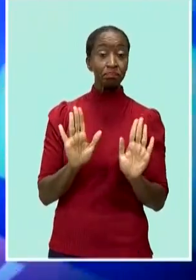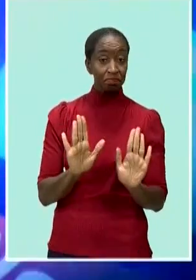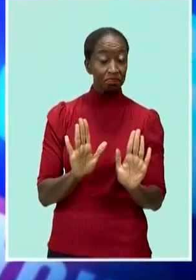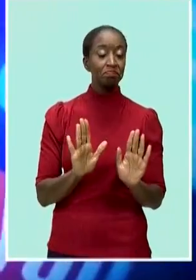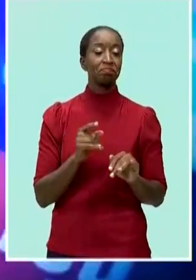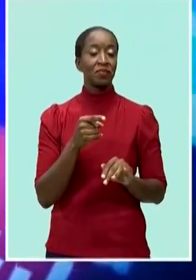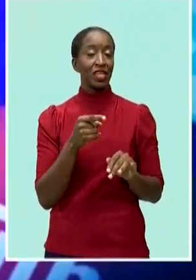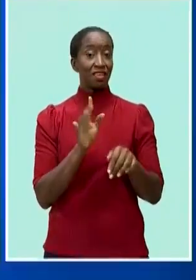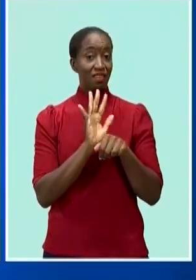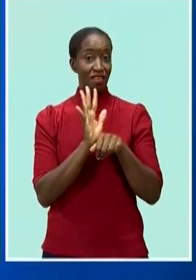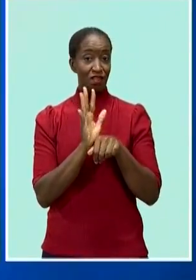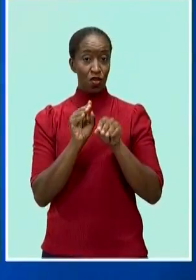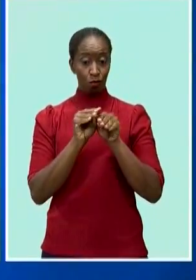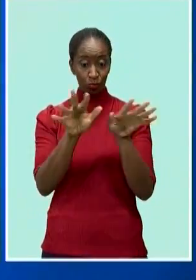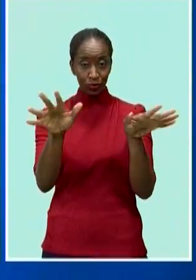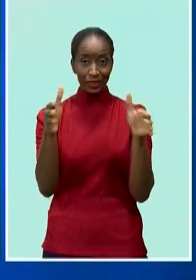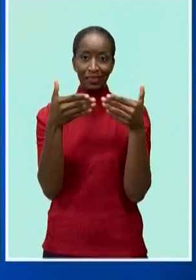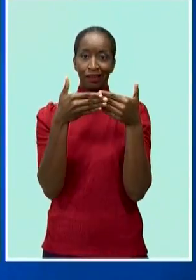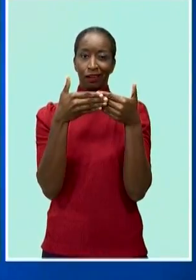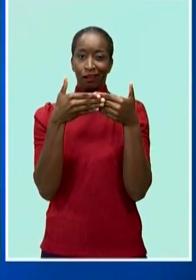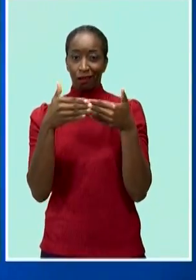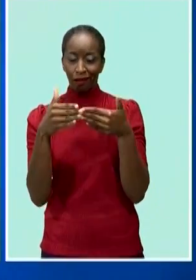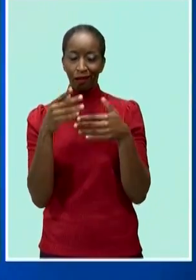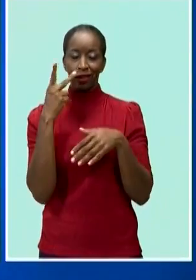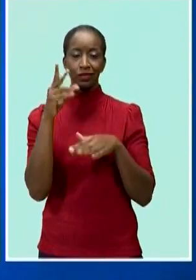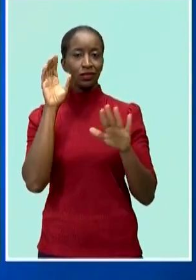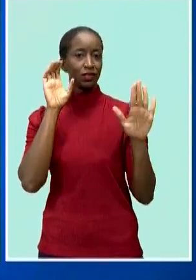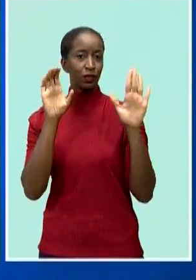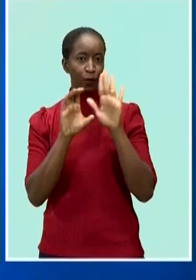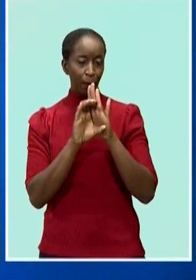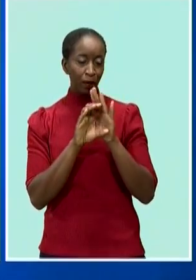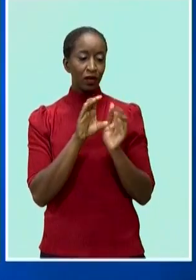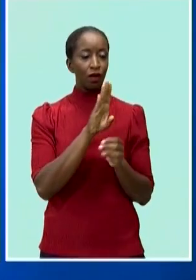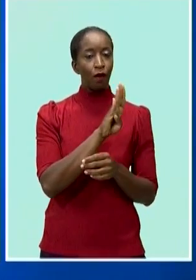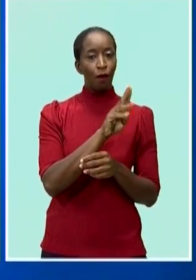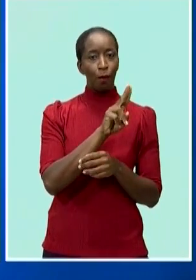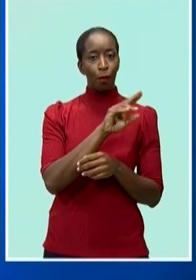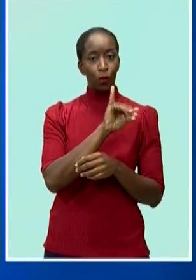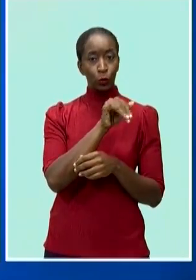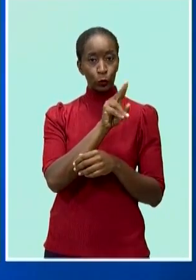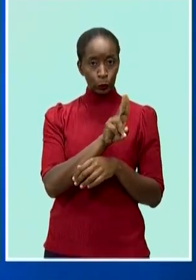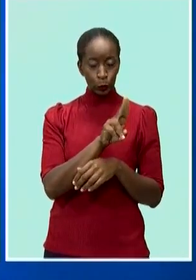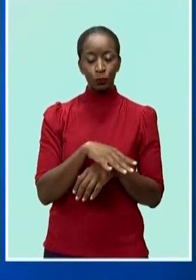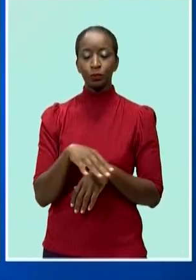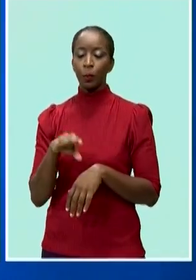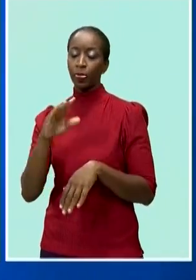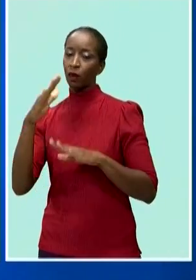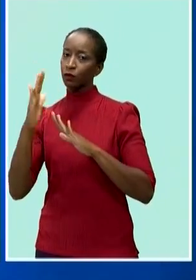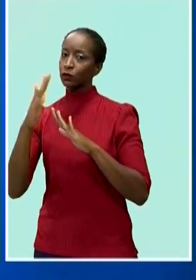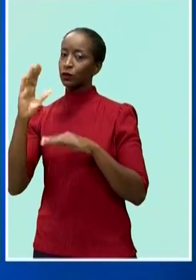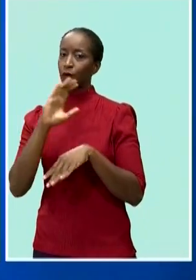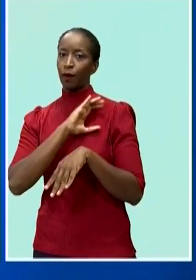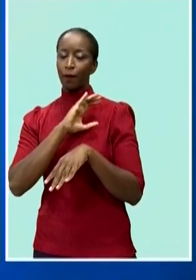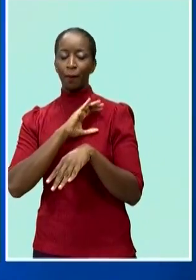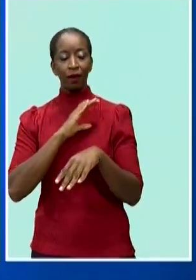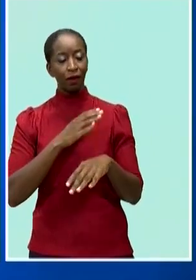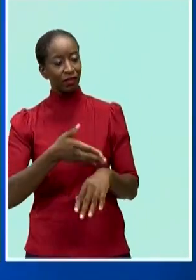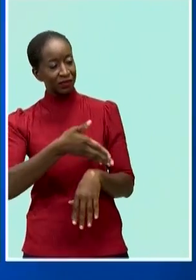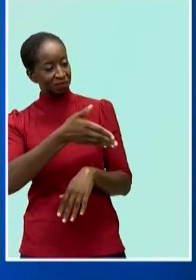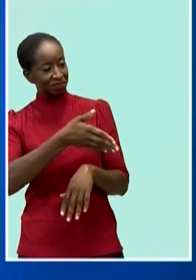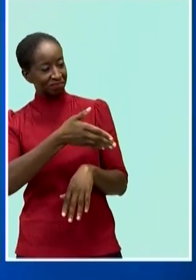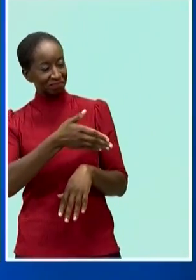the reggae artist meeting with Trinidad and Tobago's Commissioner of Police, Gary Griffith, appeared on social media. Commissioner Griffith